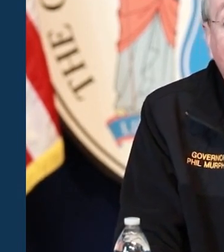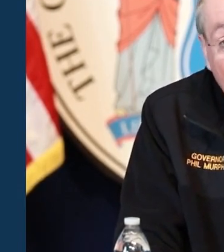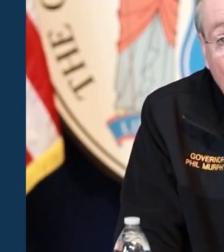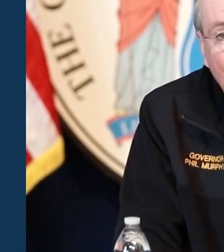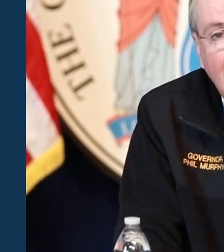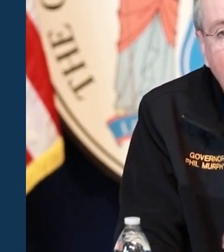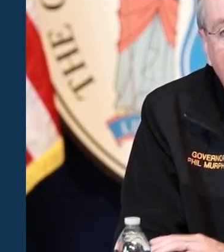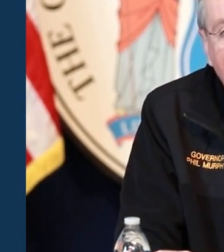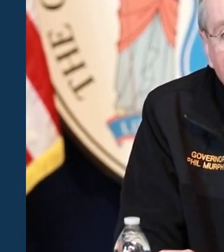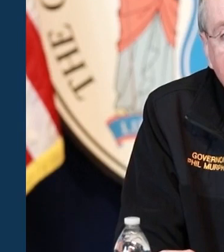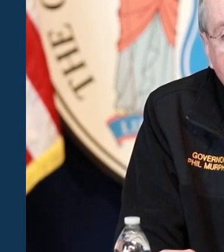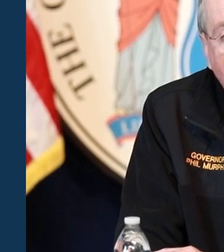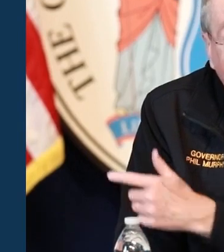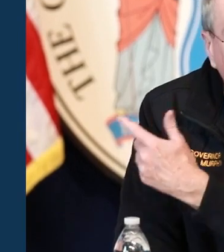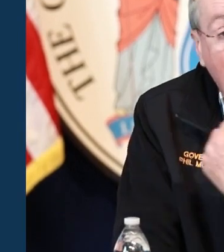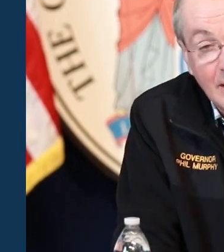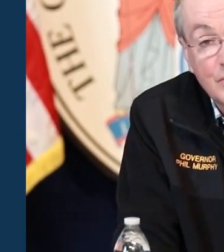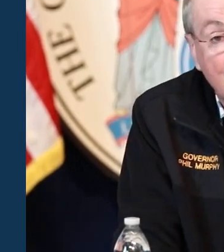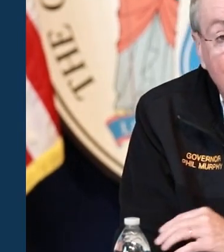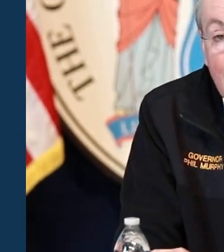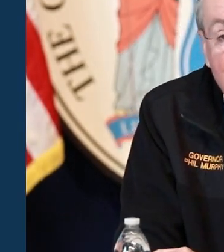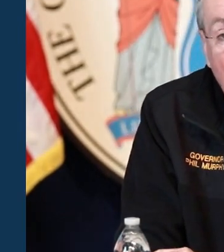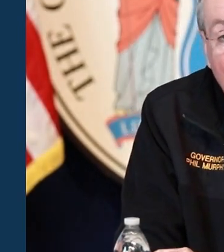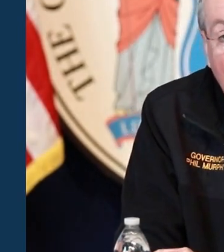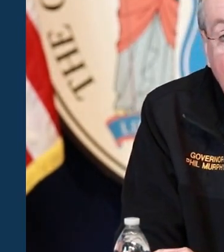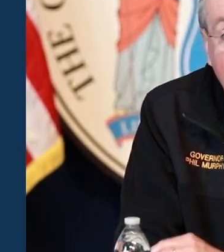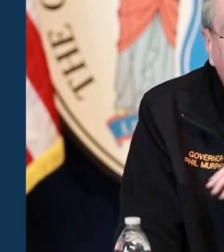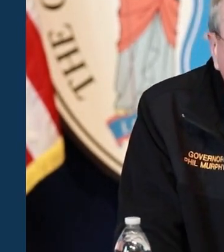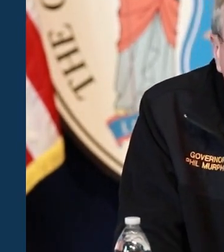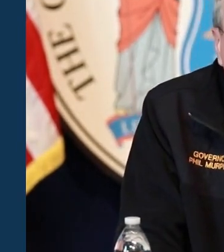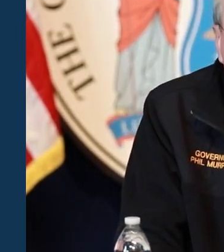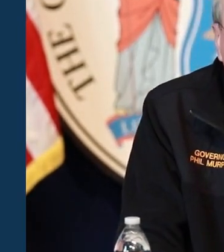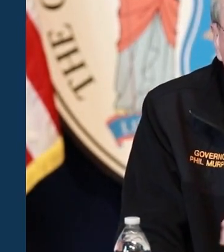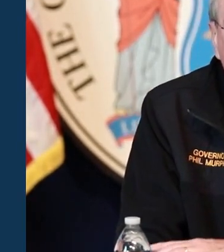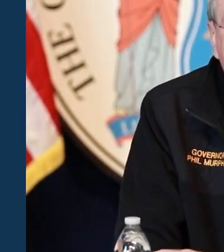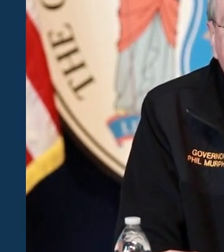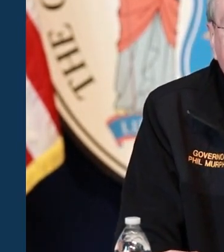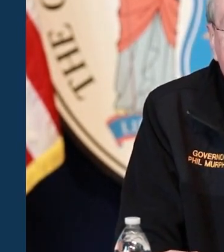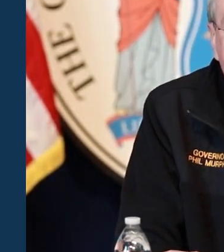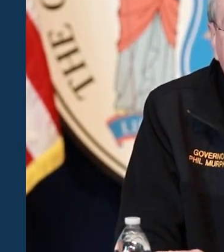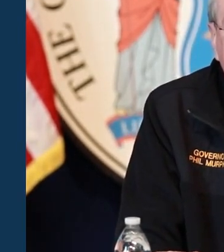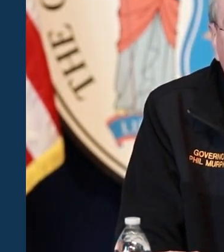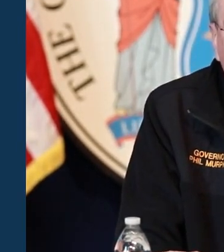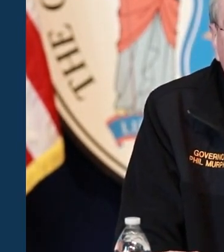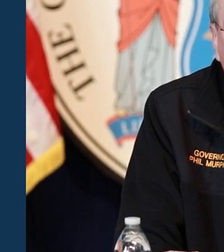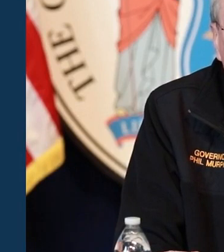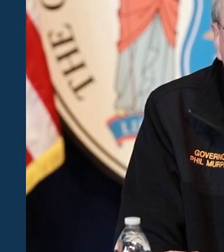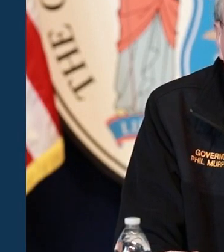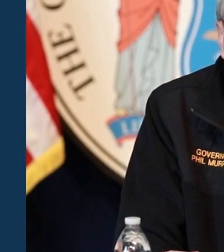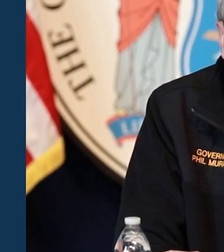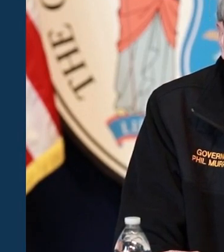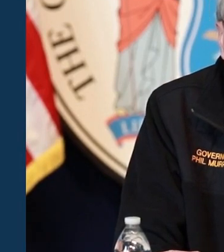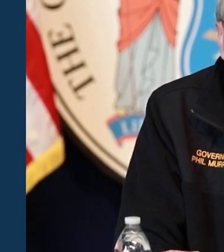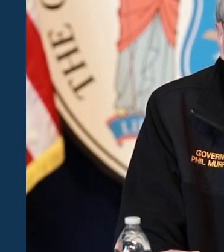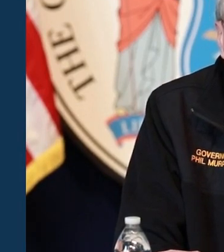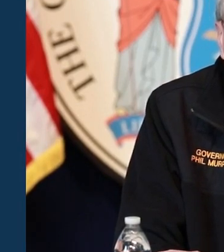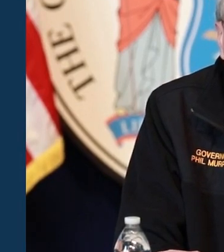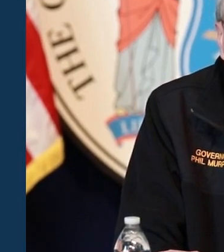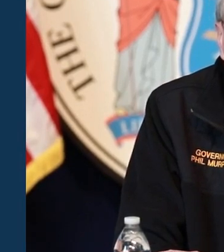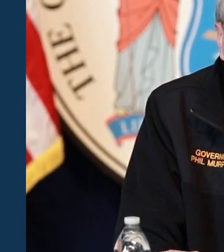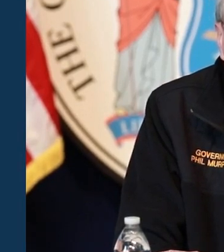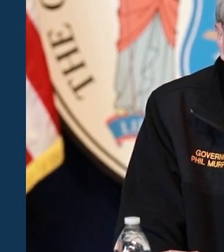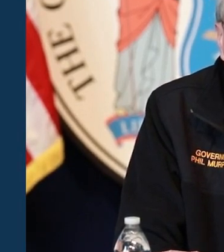where you are, including at home. All the way up to the steps that we're taking today, including, for instance, the executive order that I'm signing today